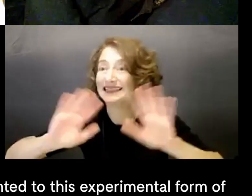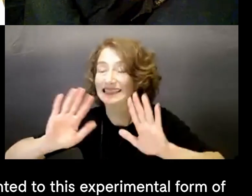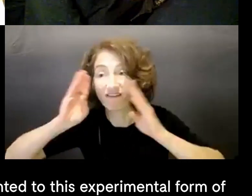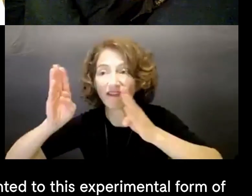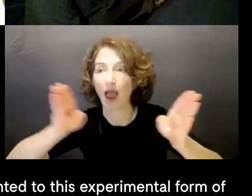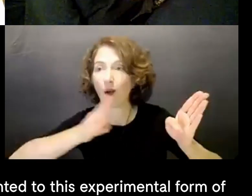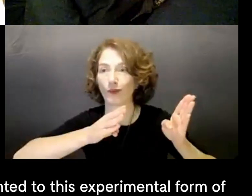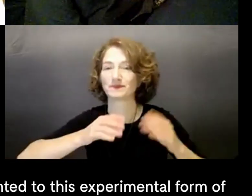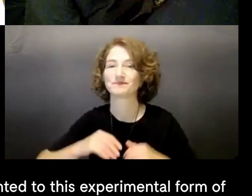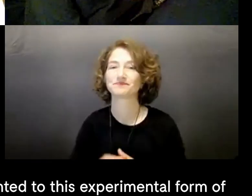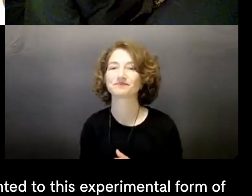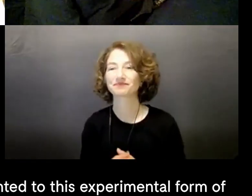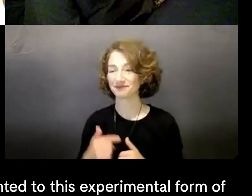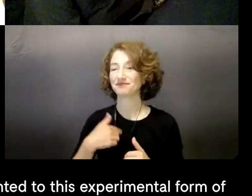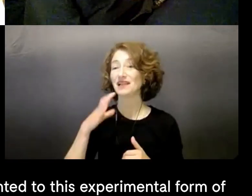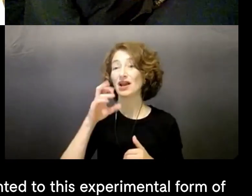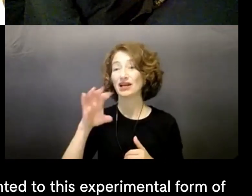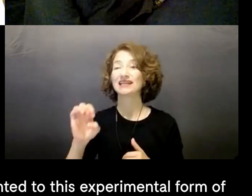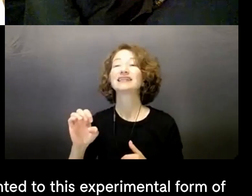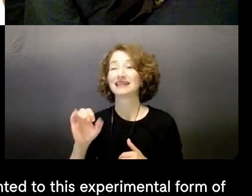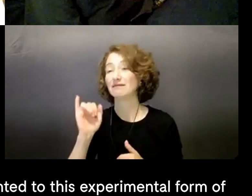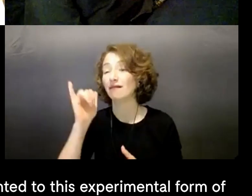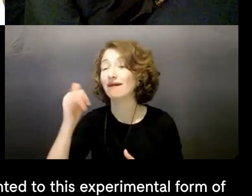Carrie. That's right. That's why I consented to this